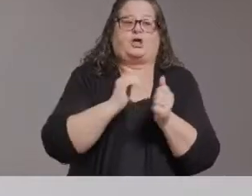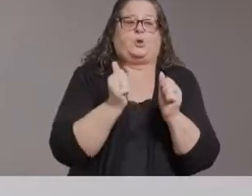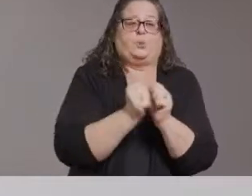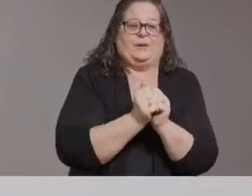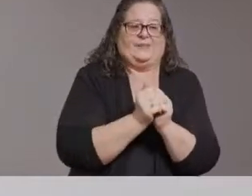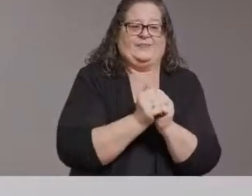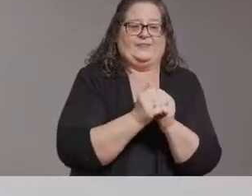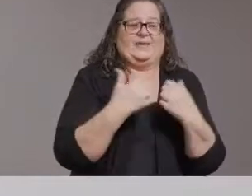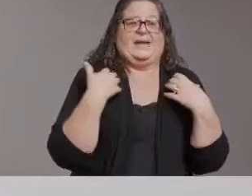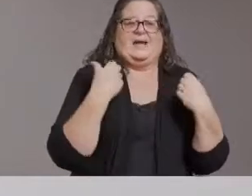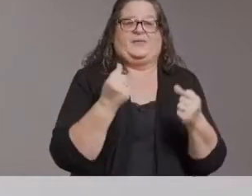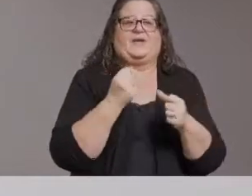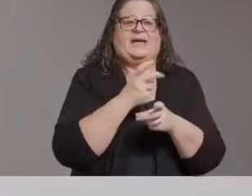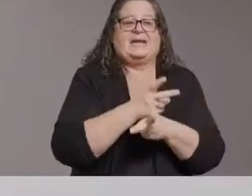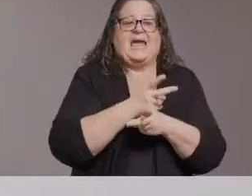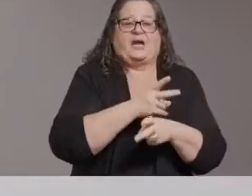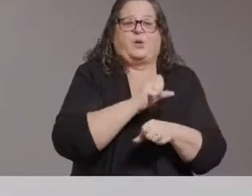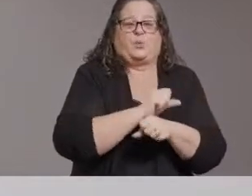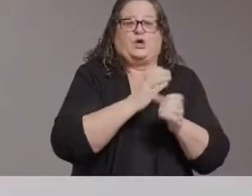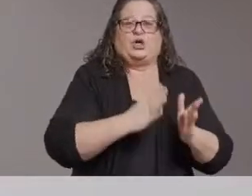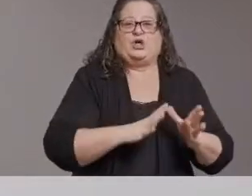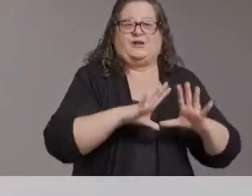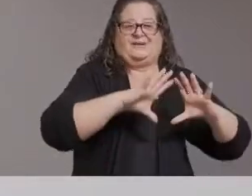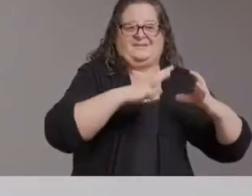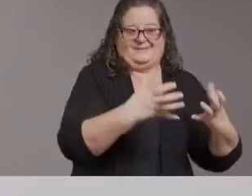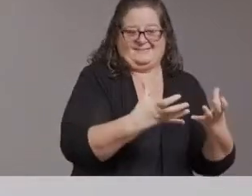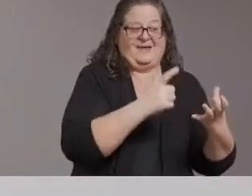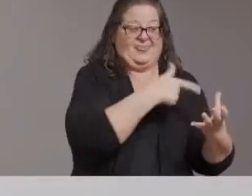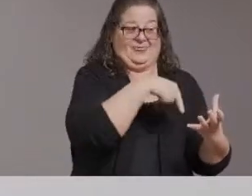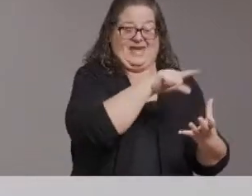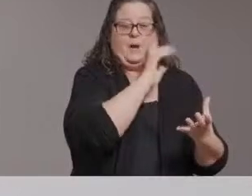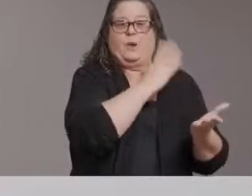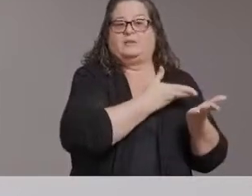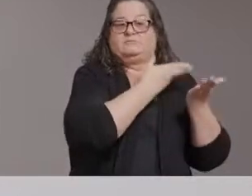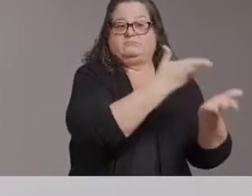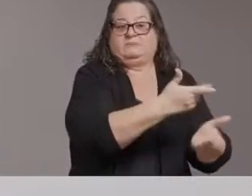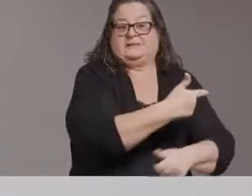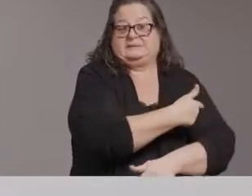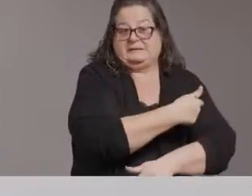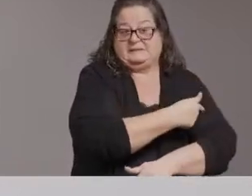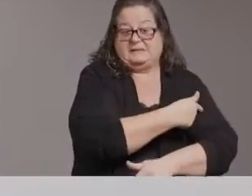vaccine. The county health departments may be able to partner you with somebody